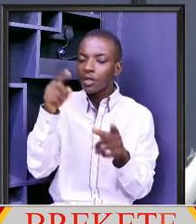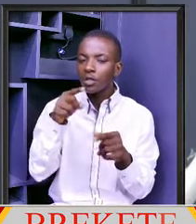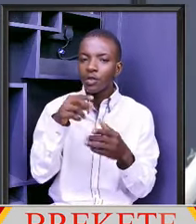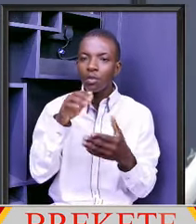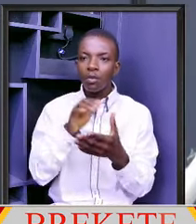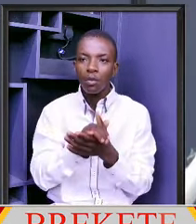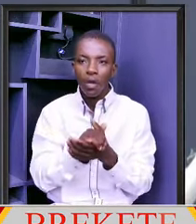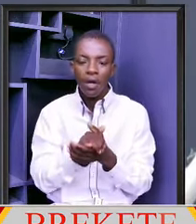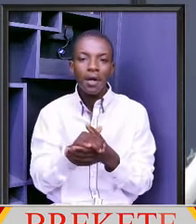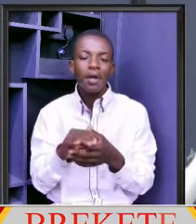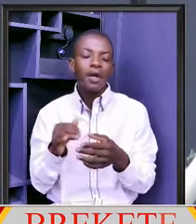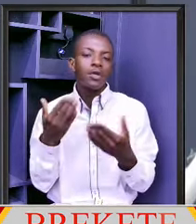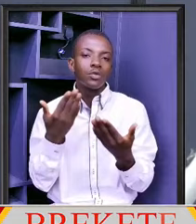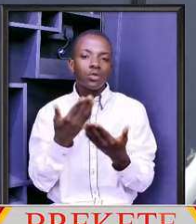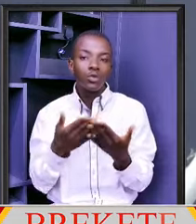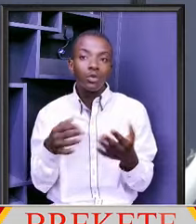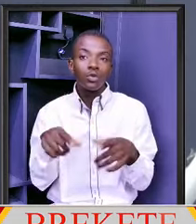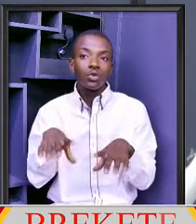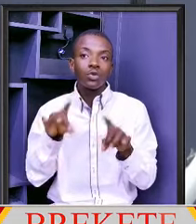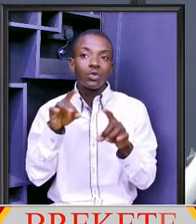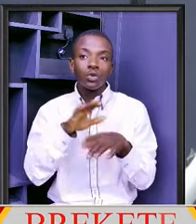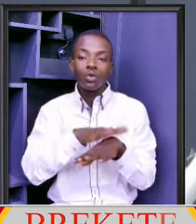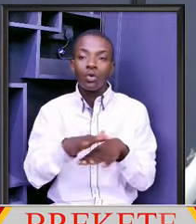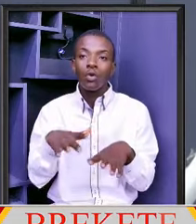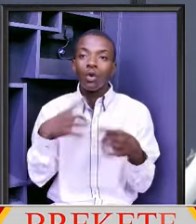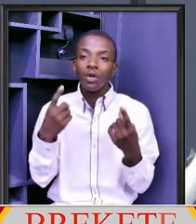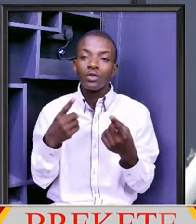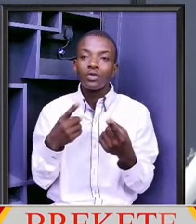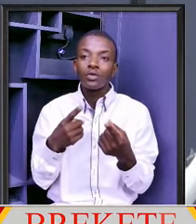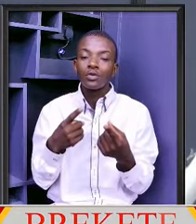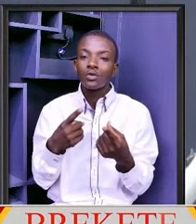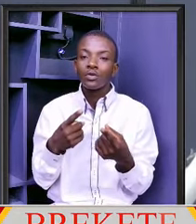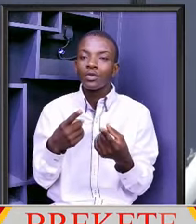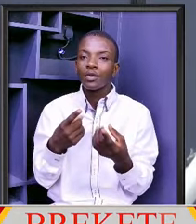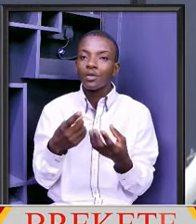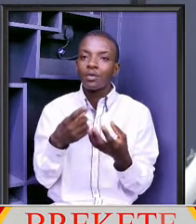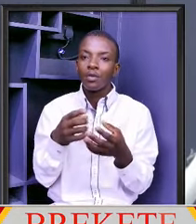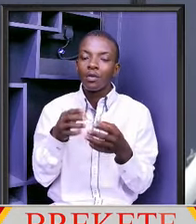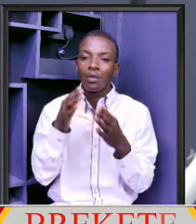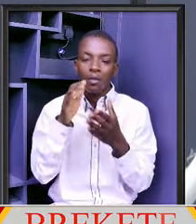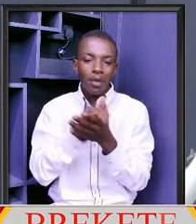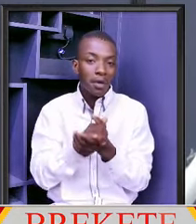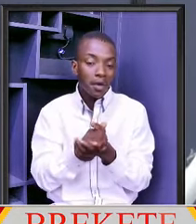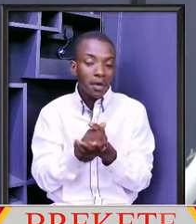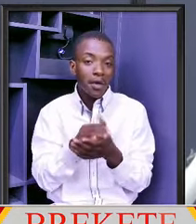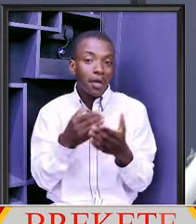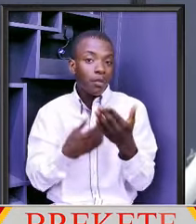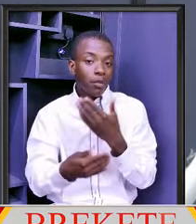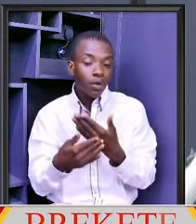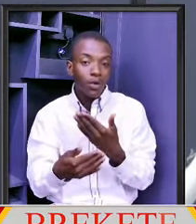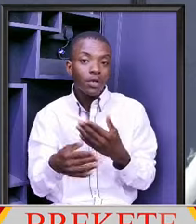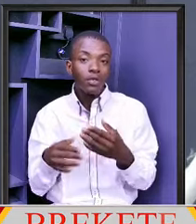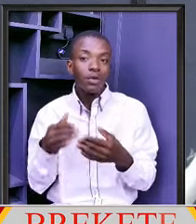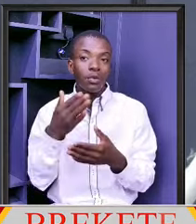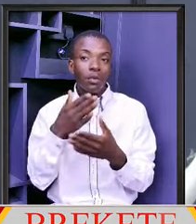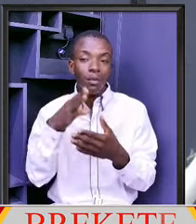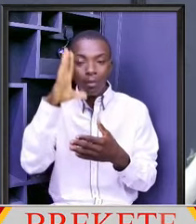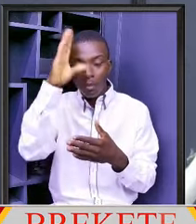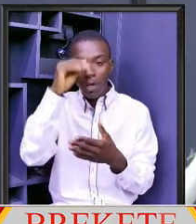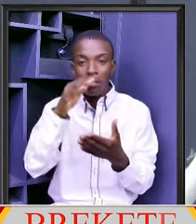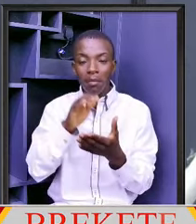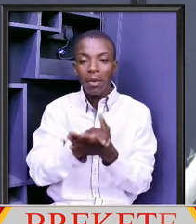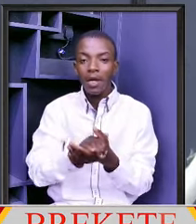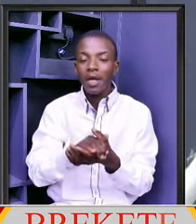Some marry dog. Some decide say that they no one born. Because some man marry another man.